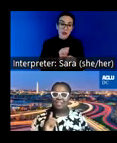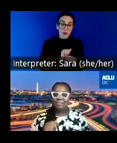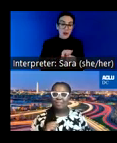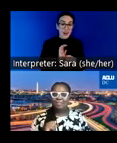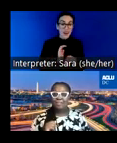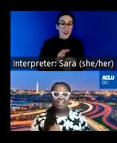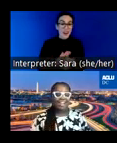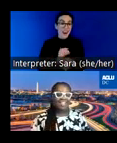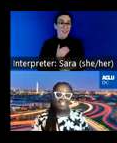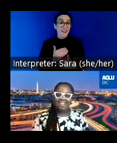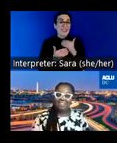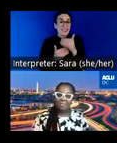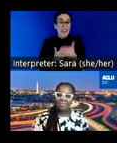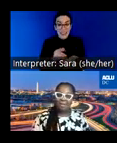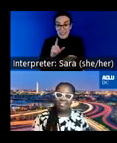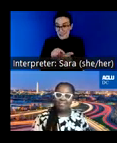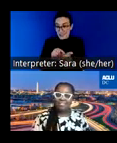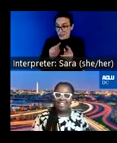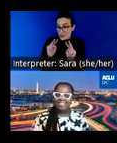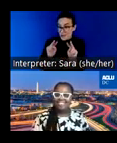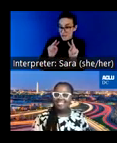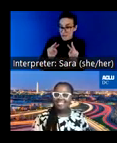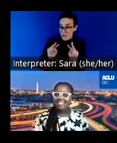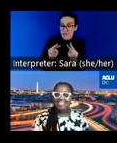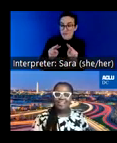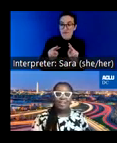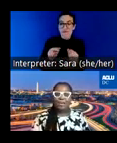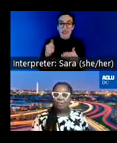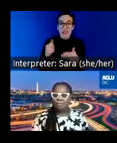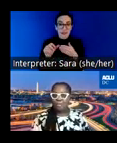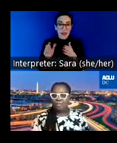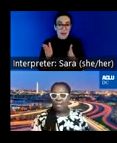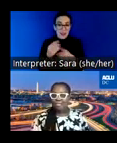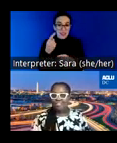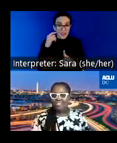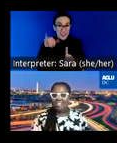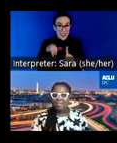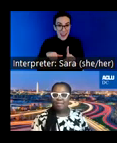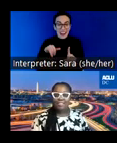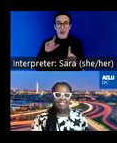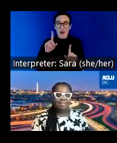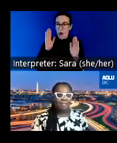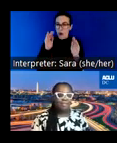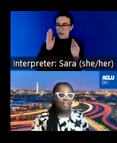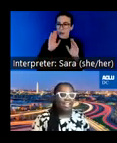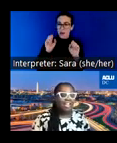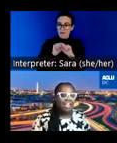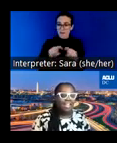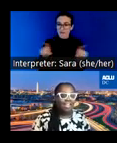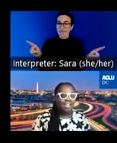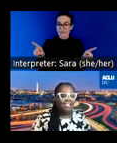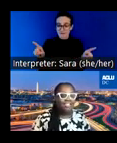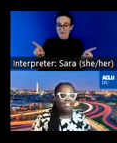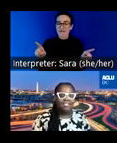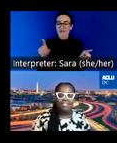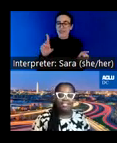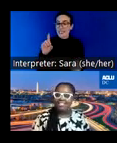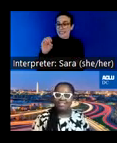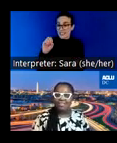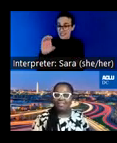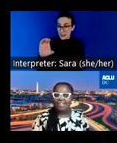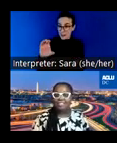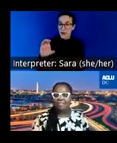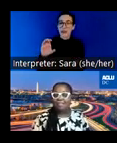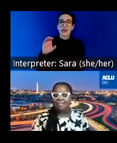so keep your eyes out in your mailboxes for that newsletter. Hopefully it will come out in December. And